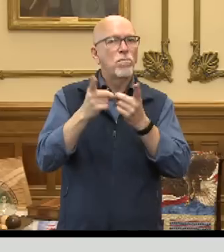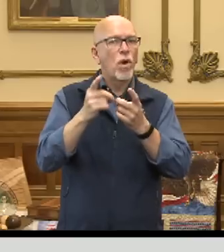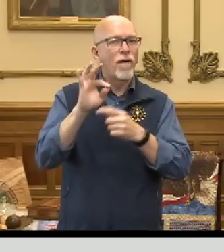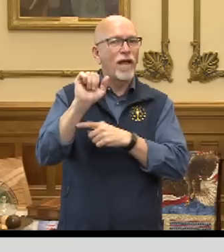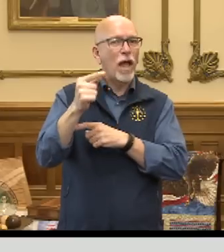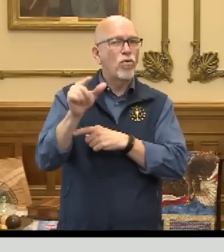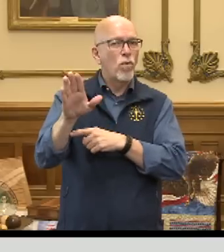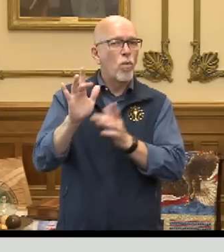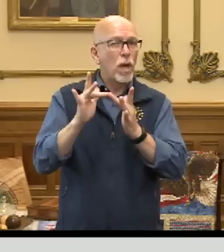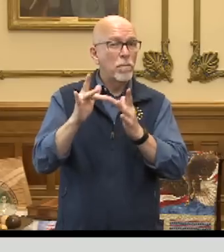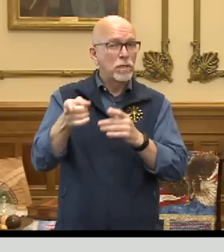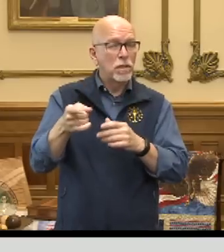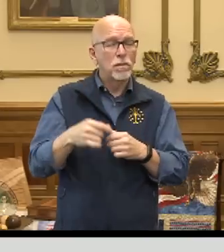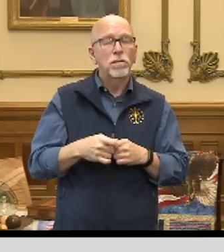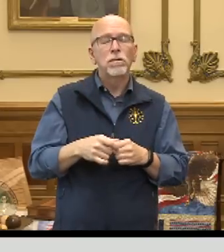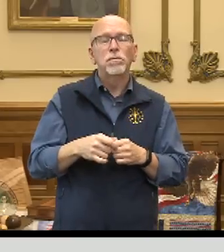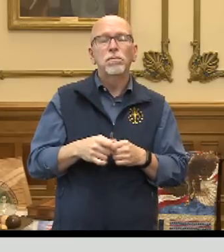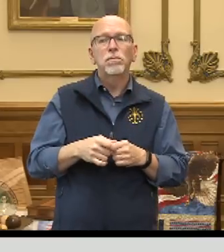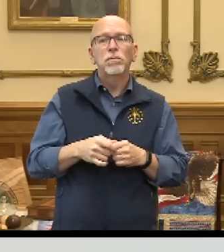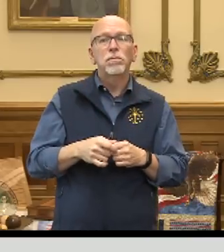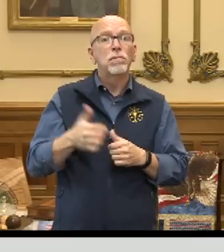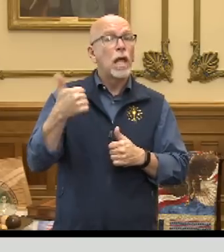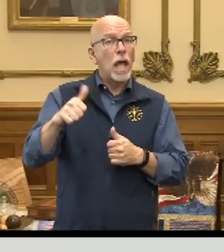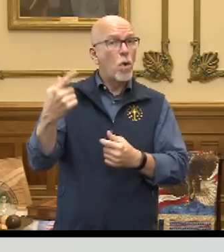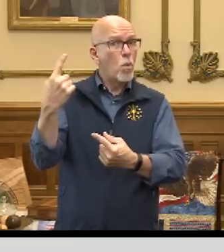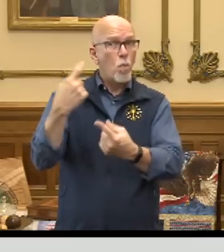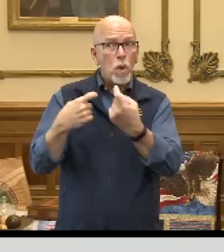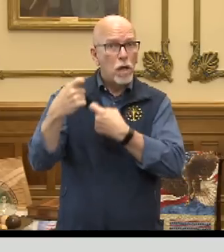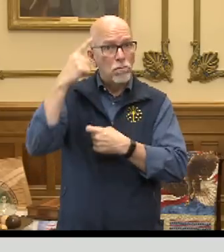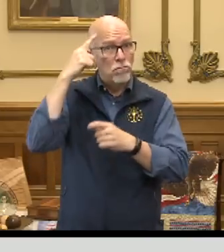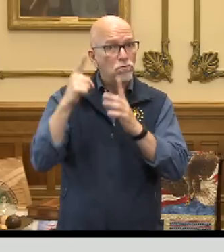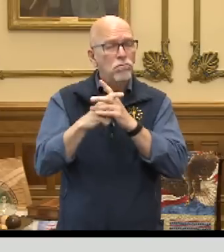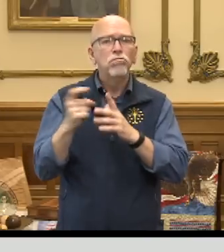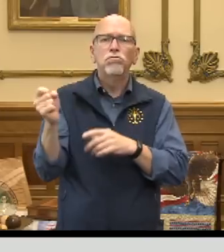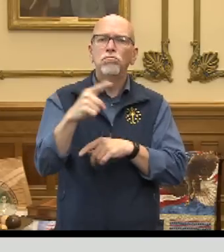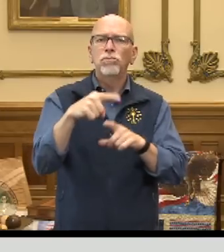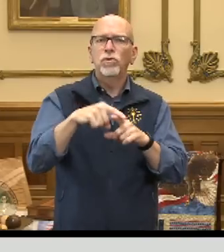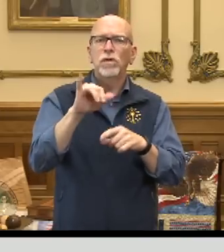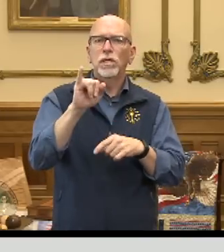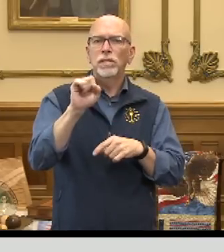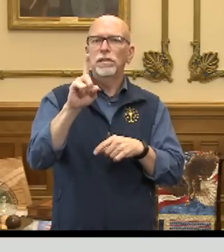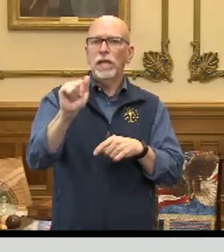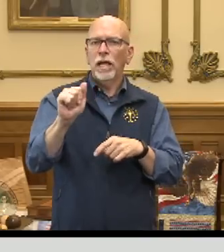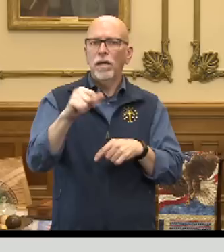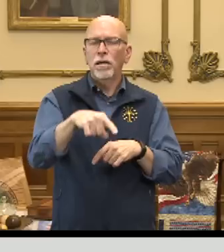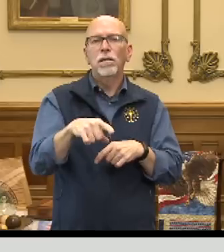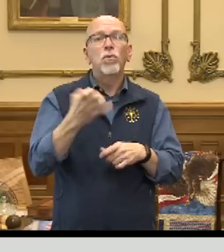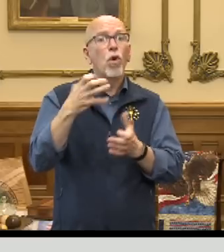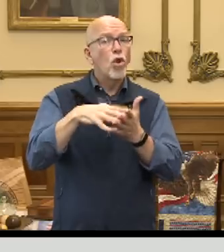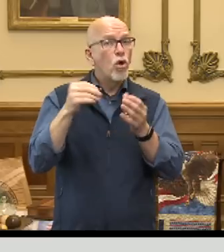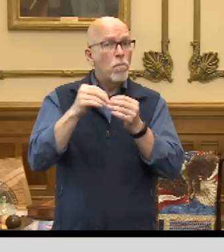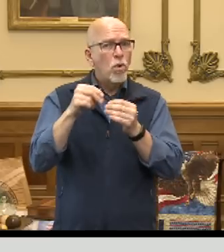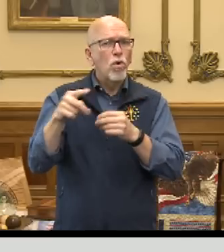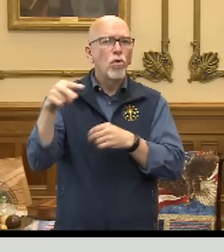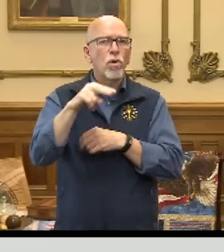Agriculture website, and questions should be directed to ISDA. To learn more,